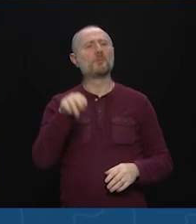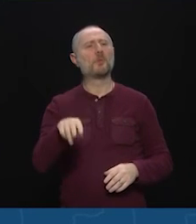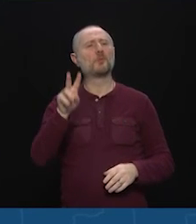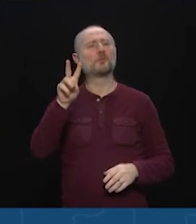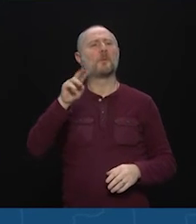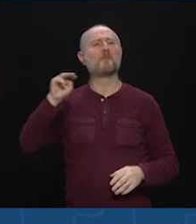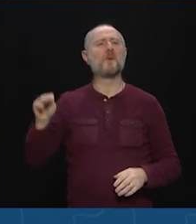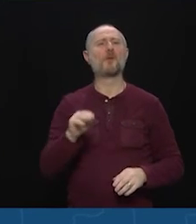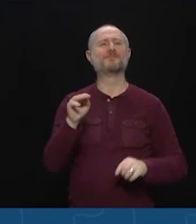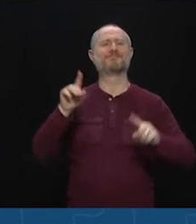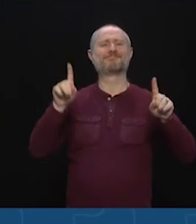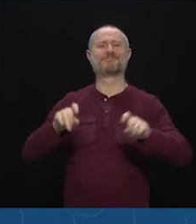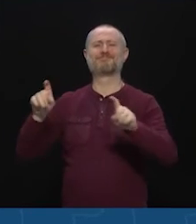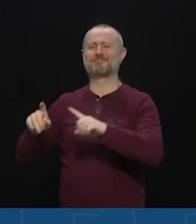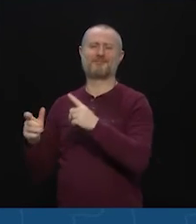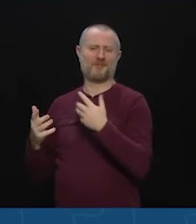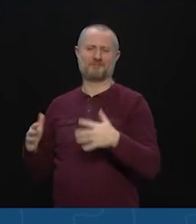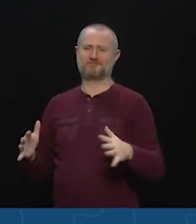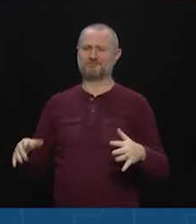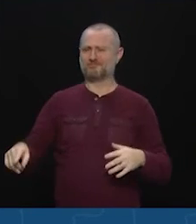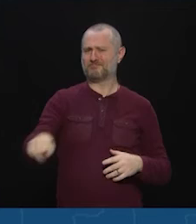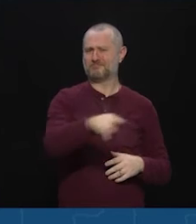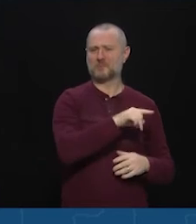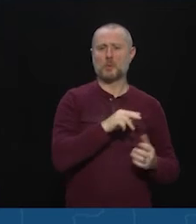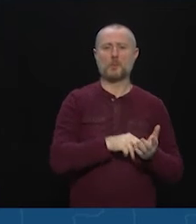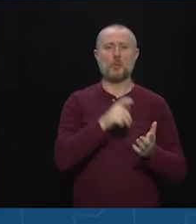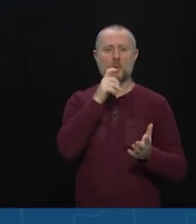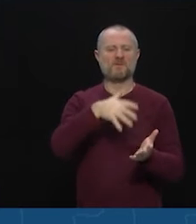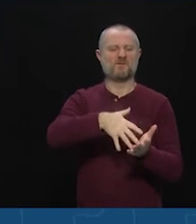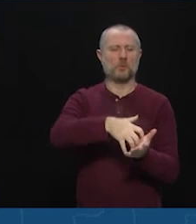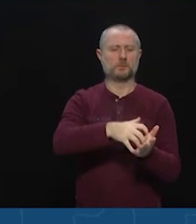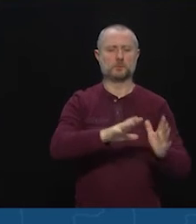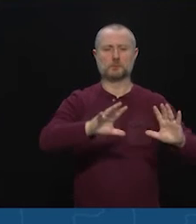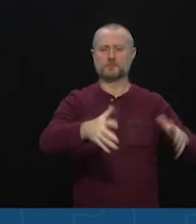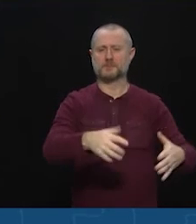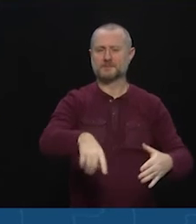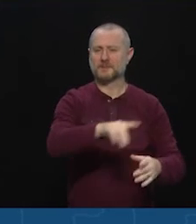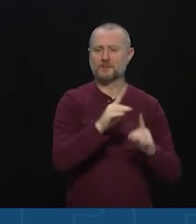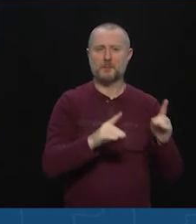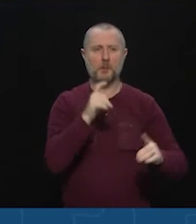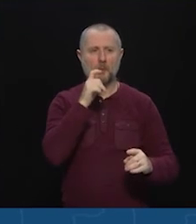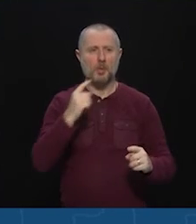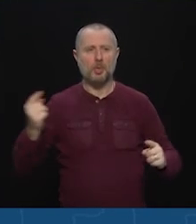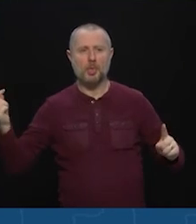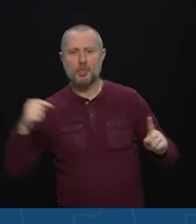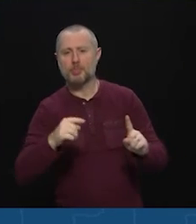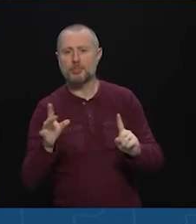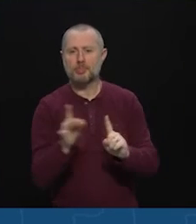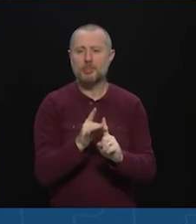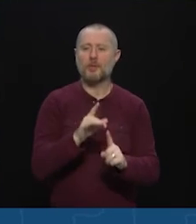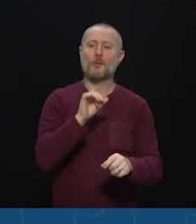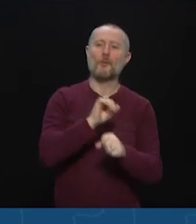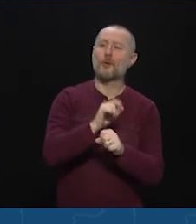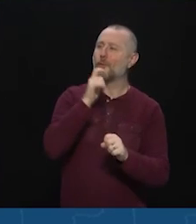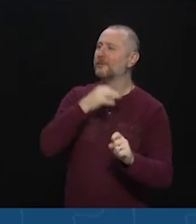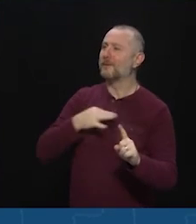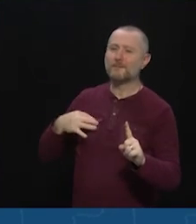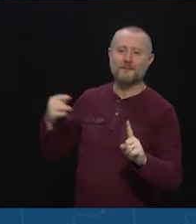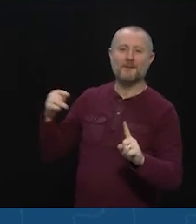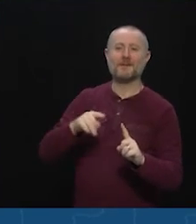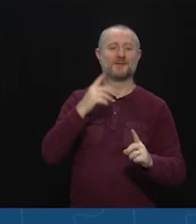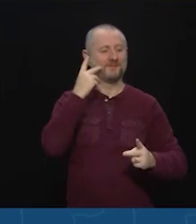are vulnerable. They have individuals coming from the outside, whether they work there or whether or not they are individuals just